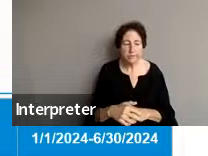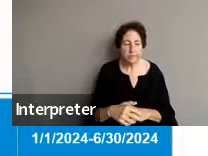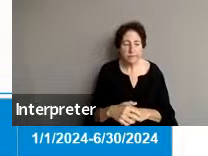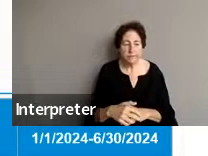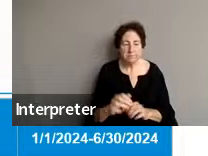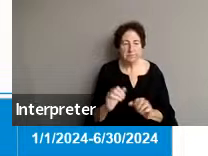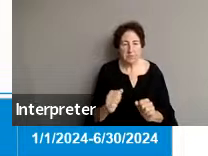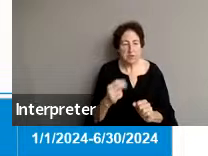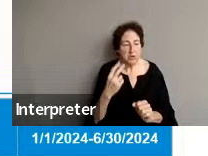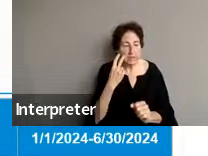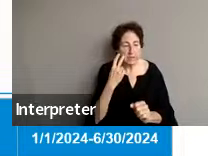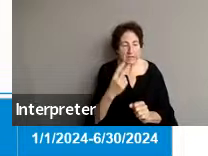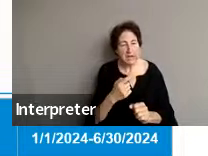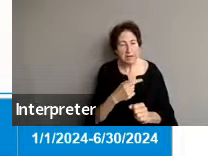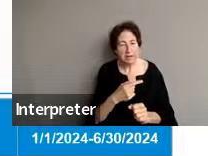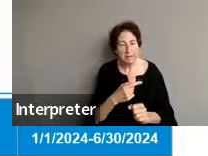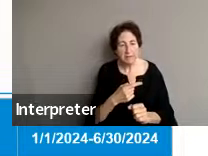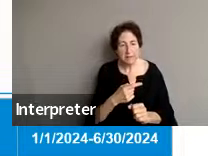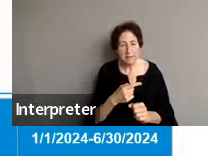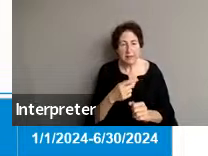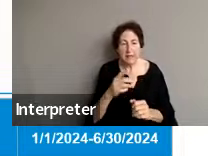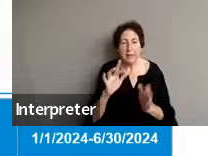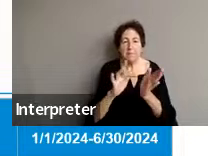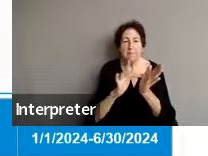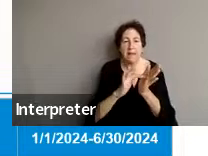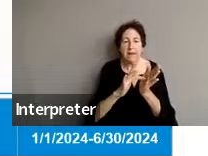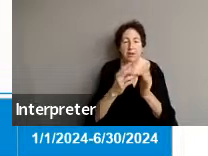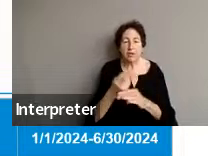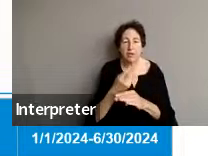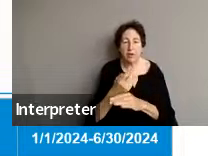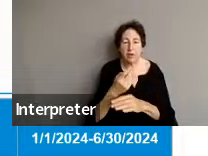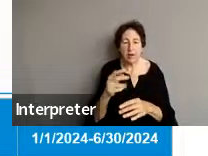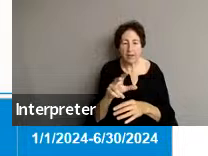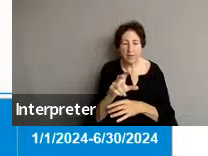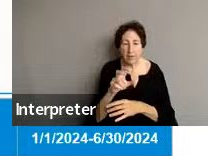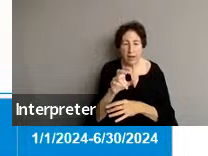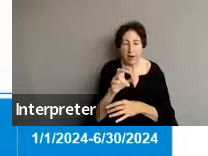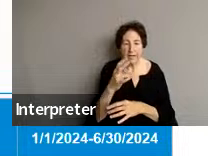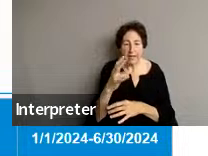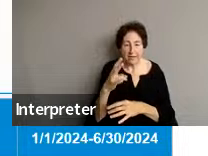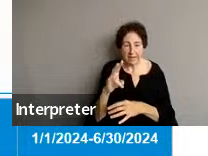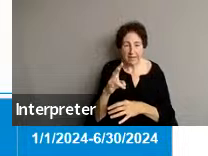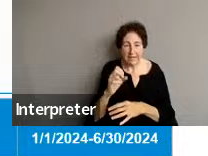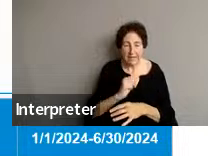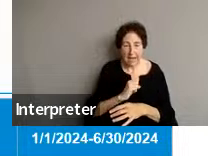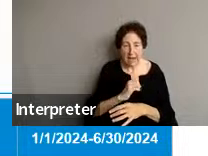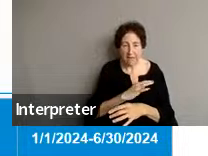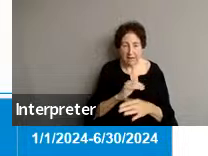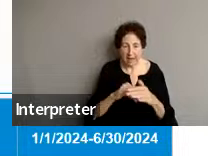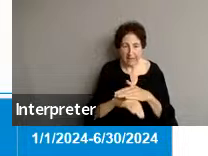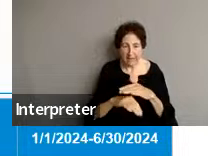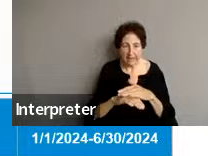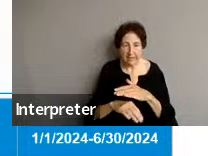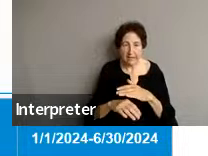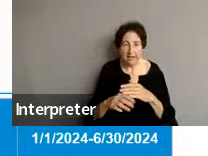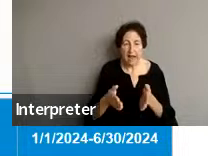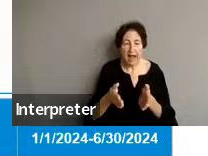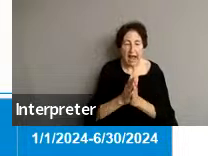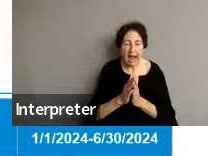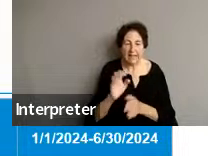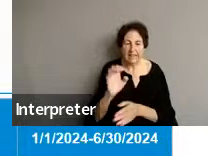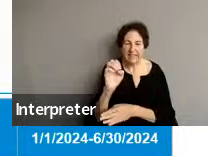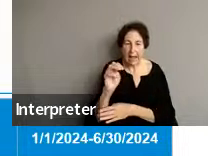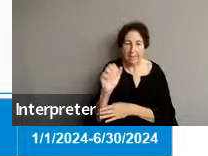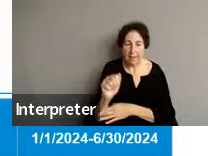So as you can see, under medical utilization, we had 317 staff accessing Ask Emma